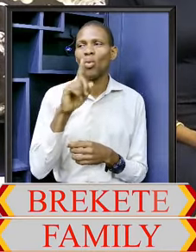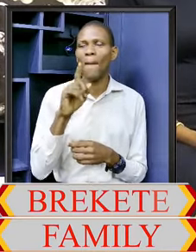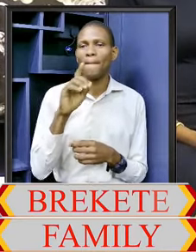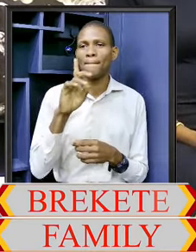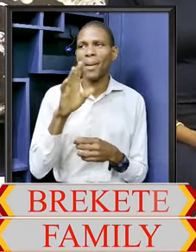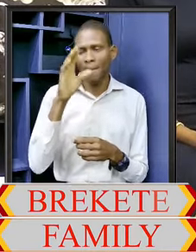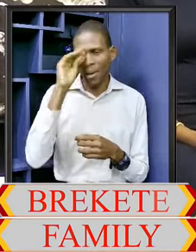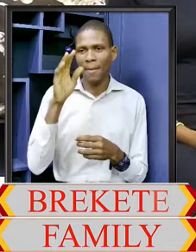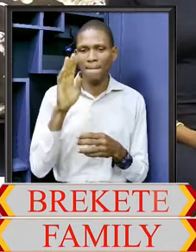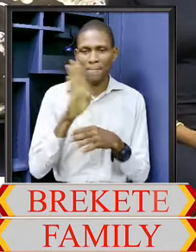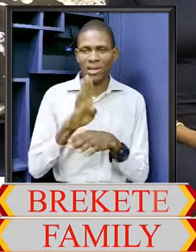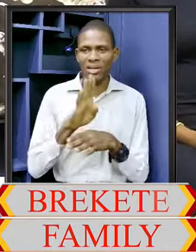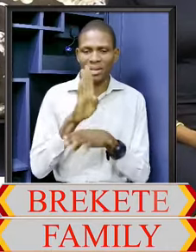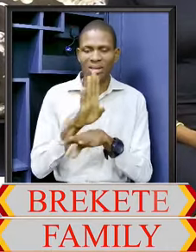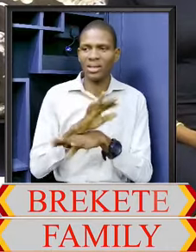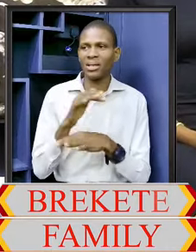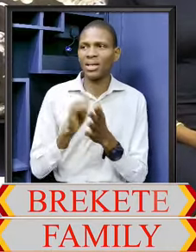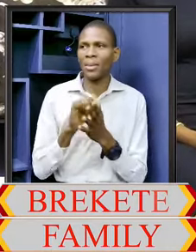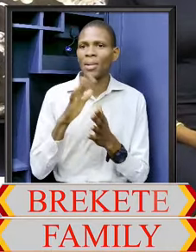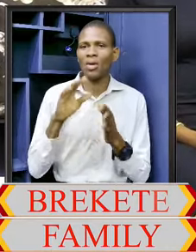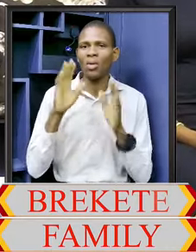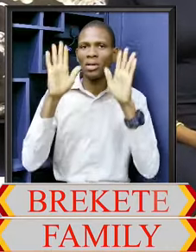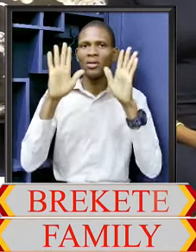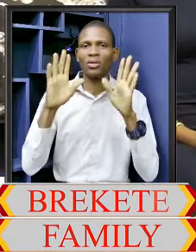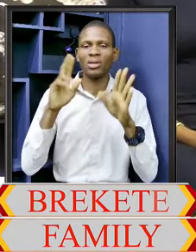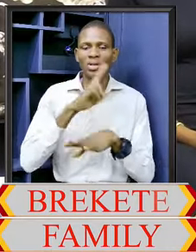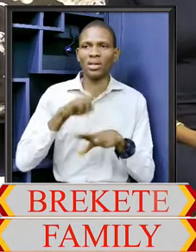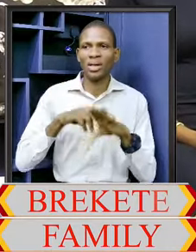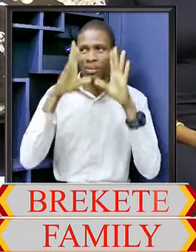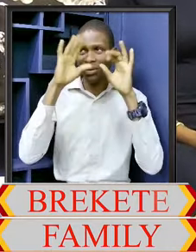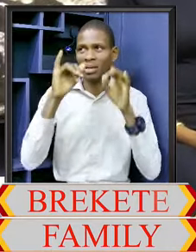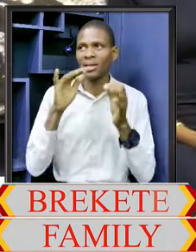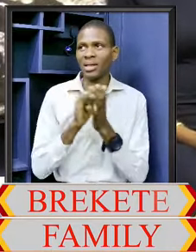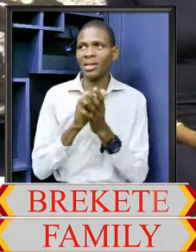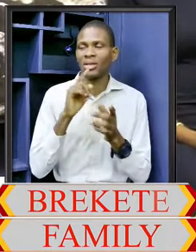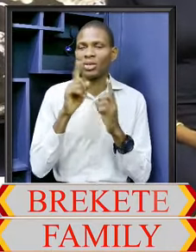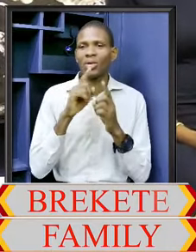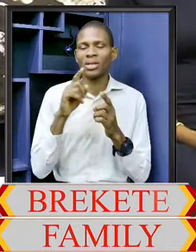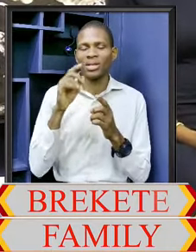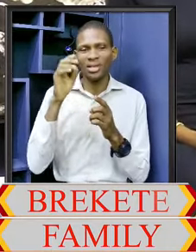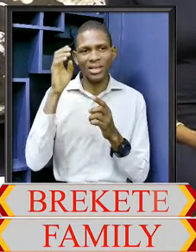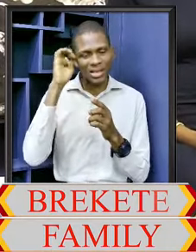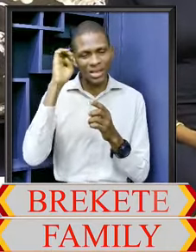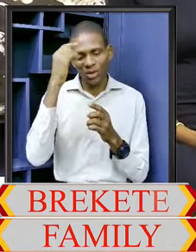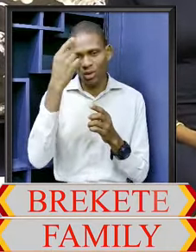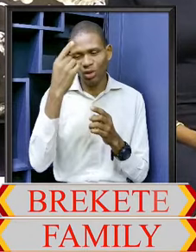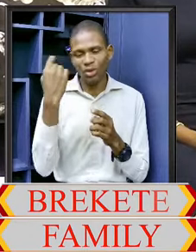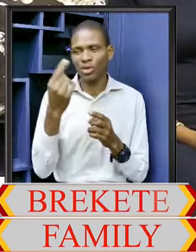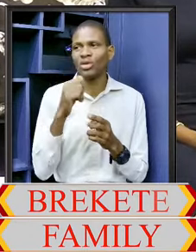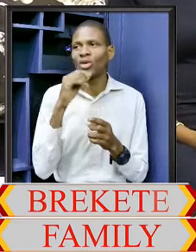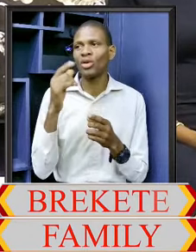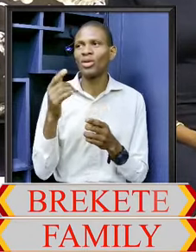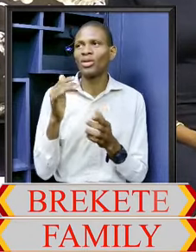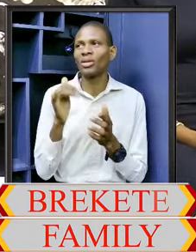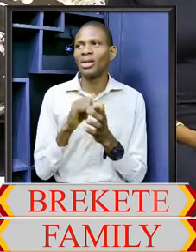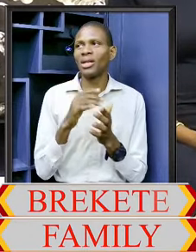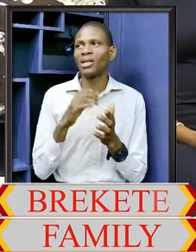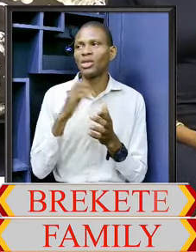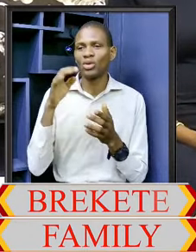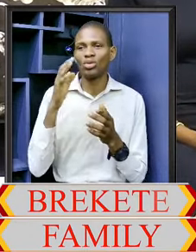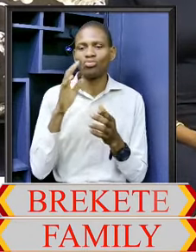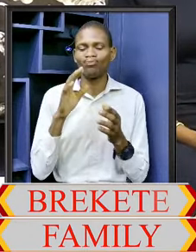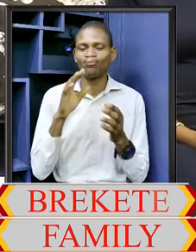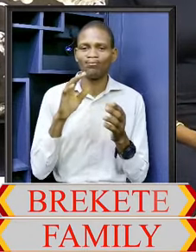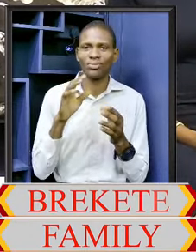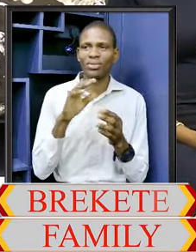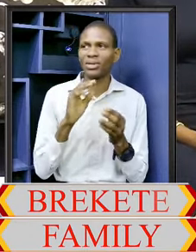my wonderful national president say this wakelo only a no go fee handle. He say make it set up